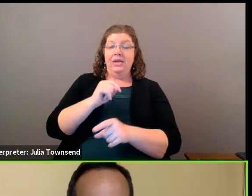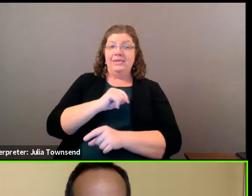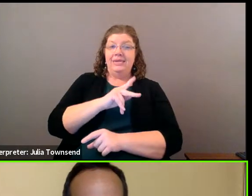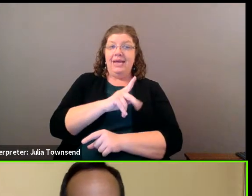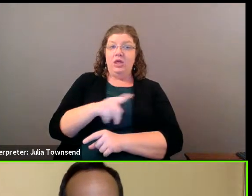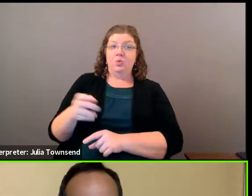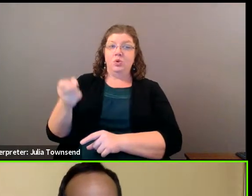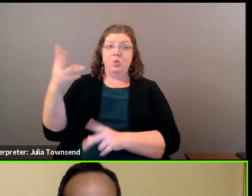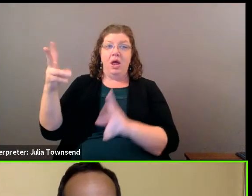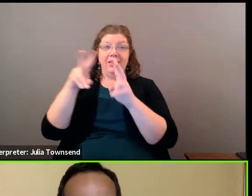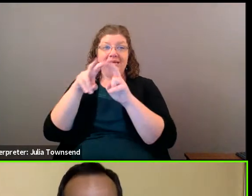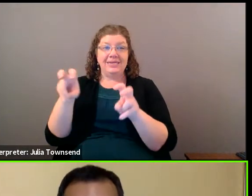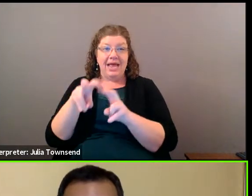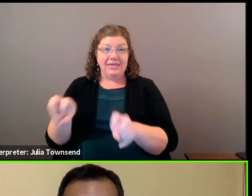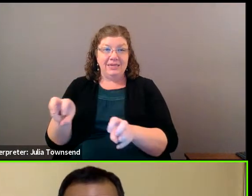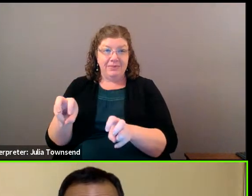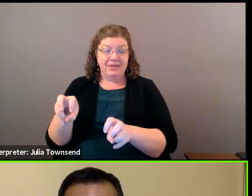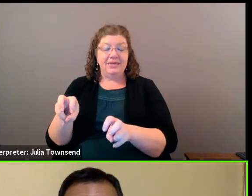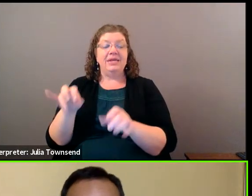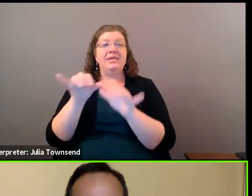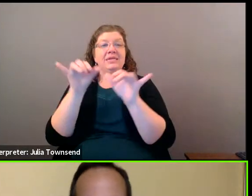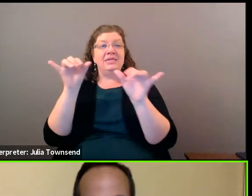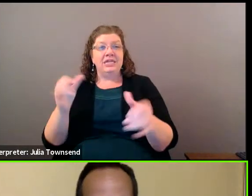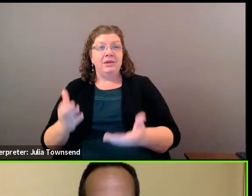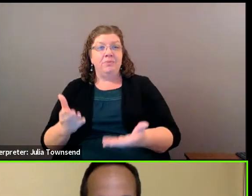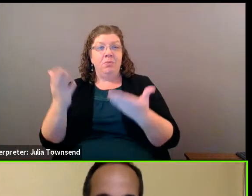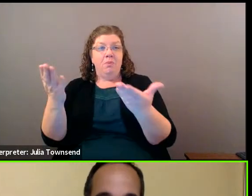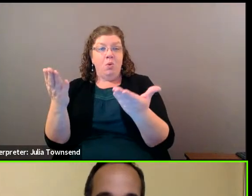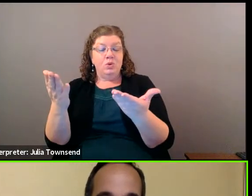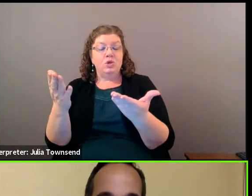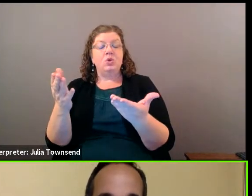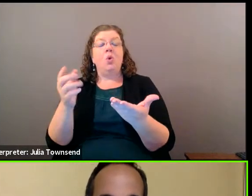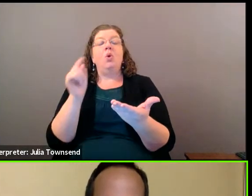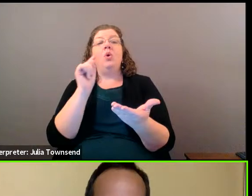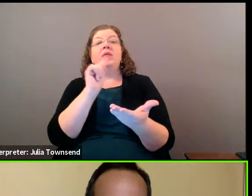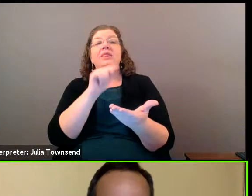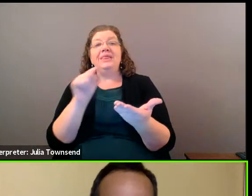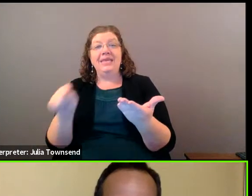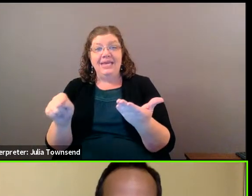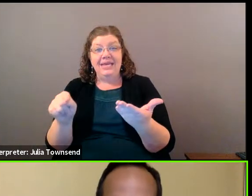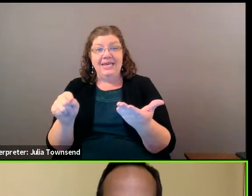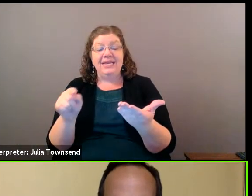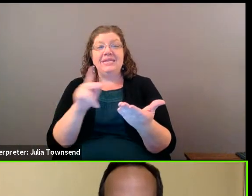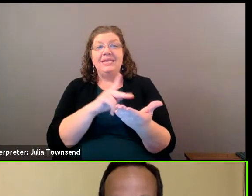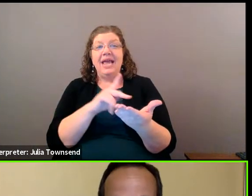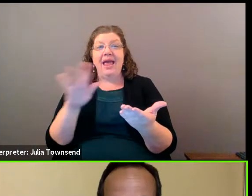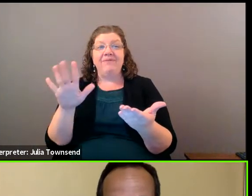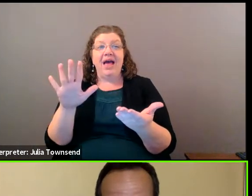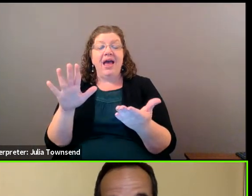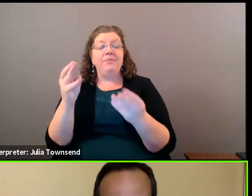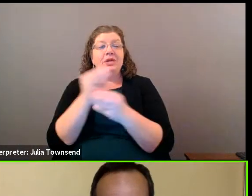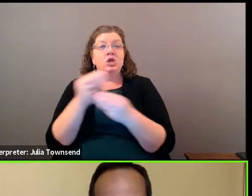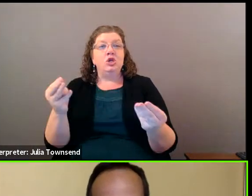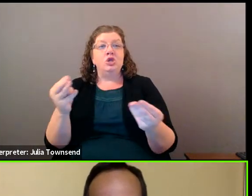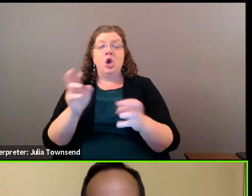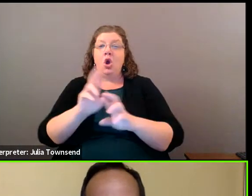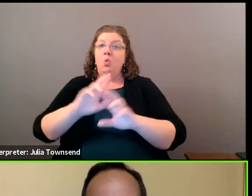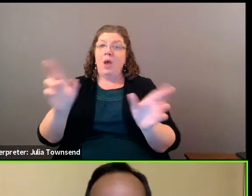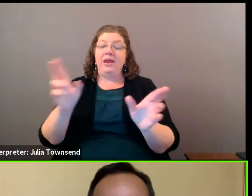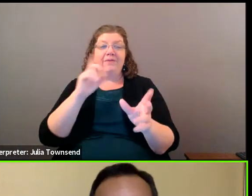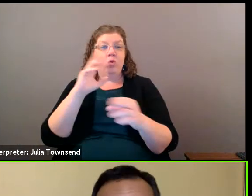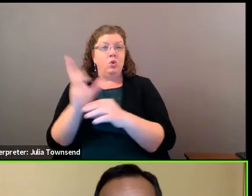math assessment system proposal, these illustrative math K-5 materials are ripe for use as part of